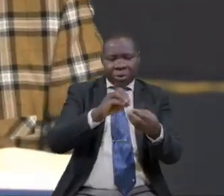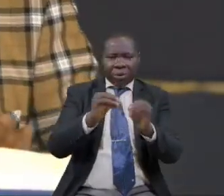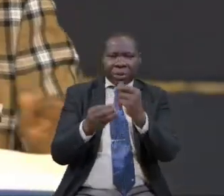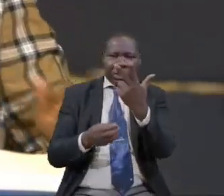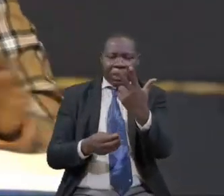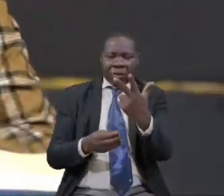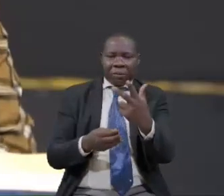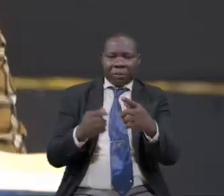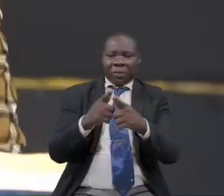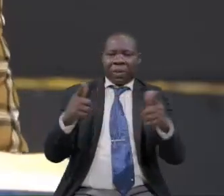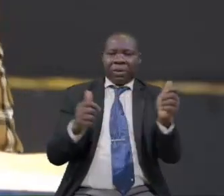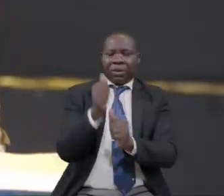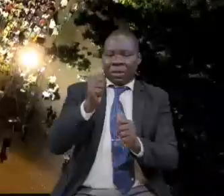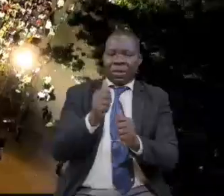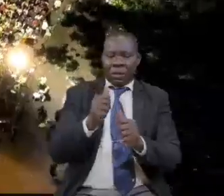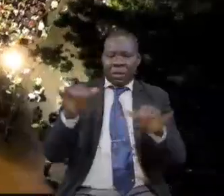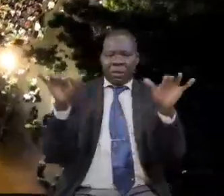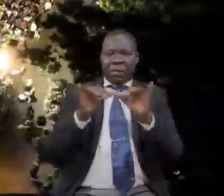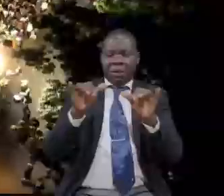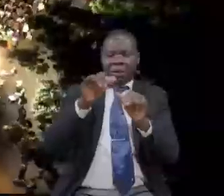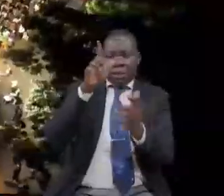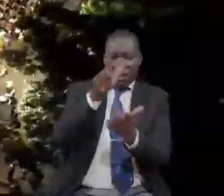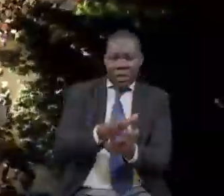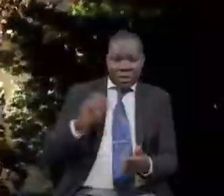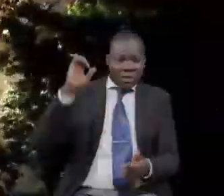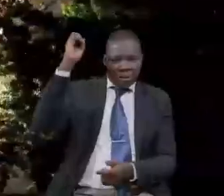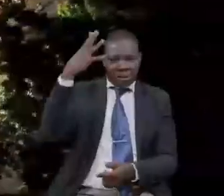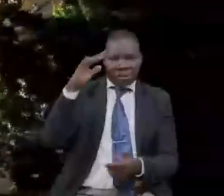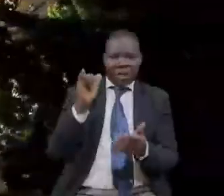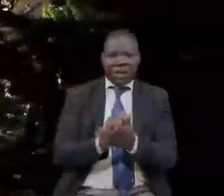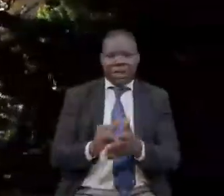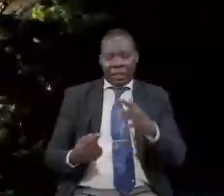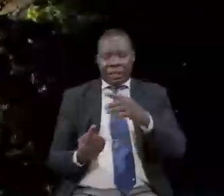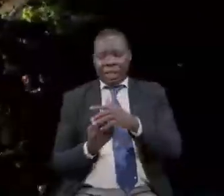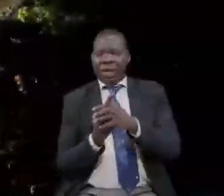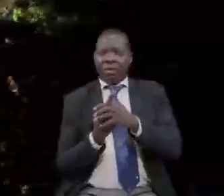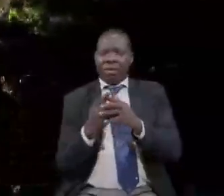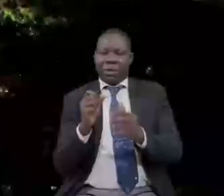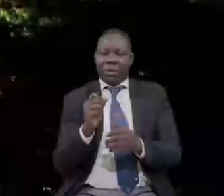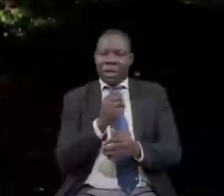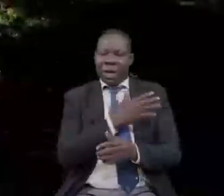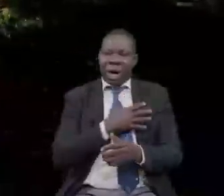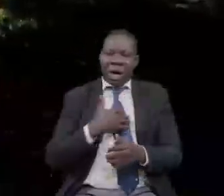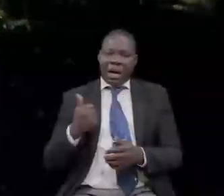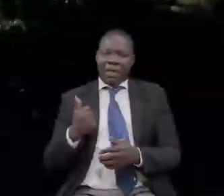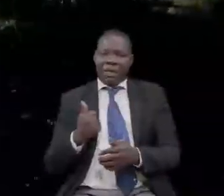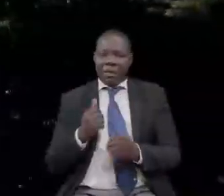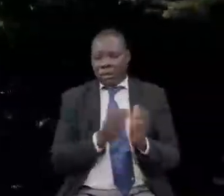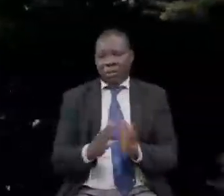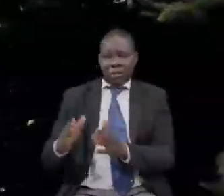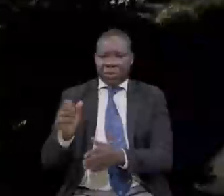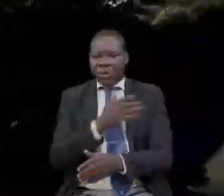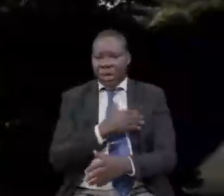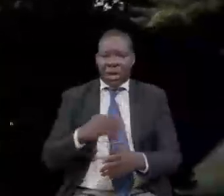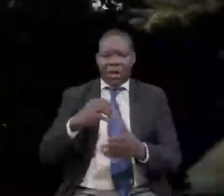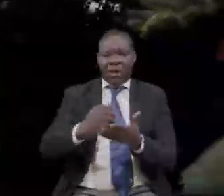matchless grace that prepares and conforms the saints to